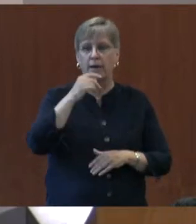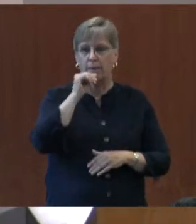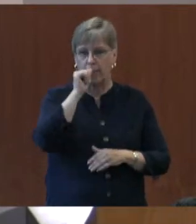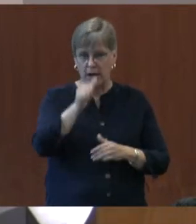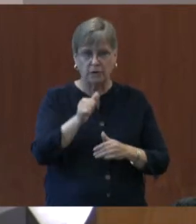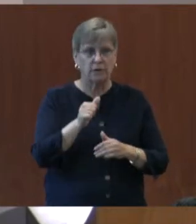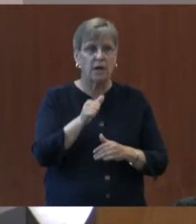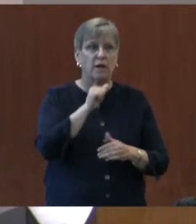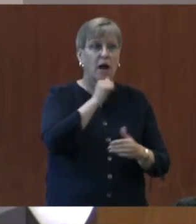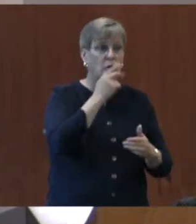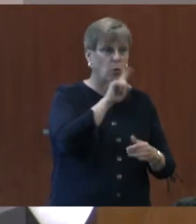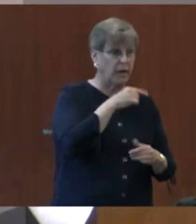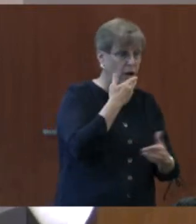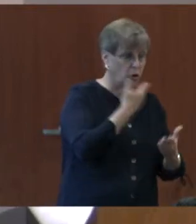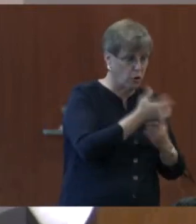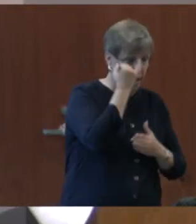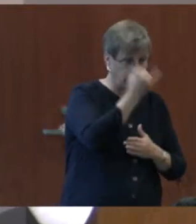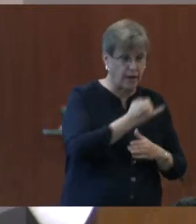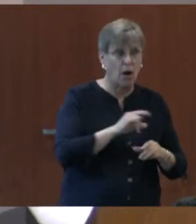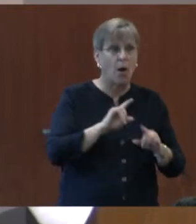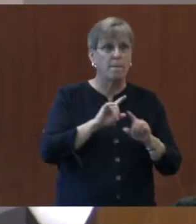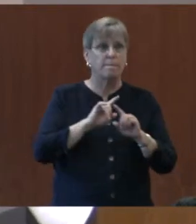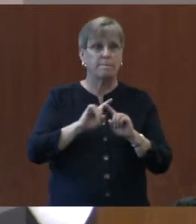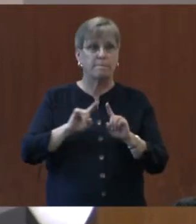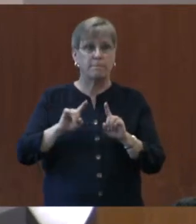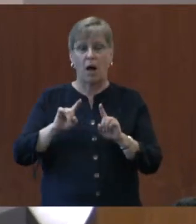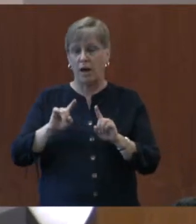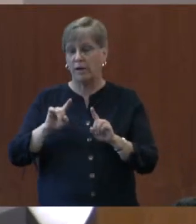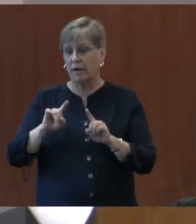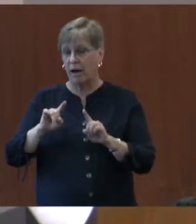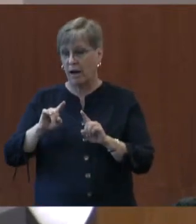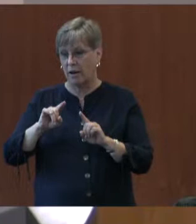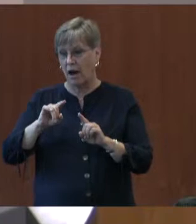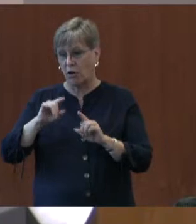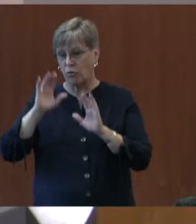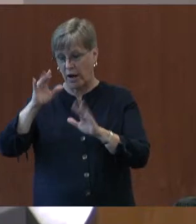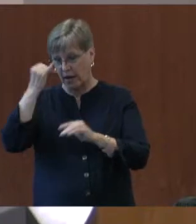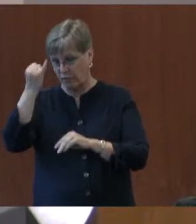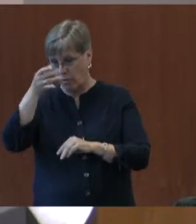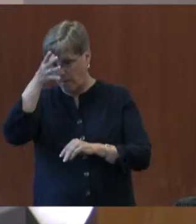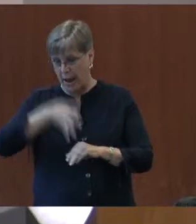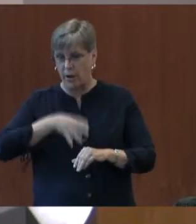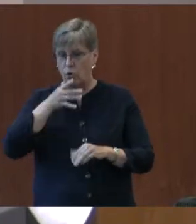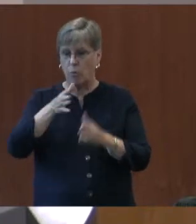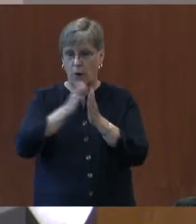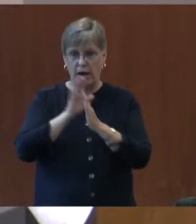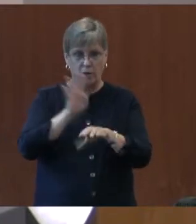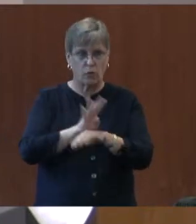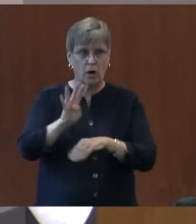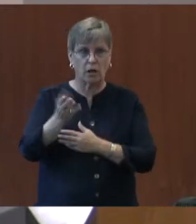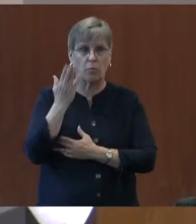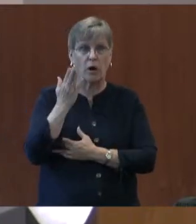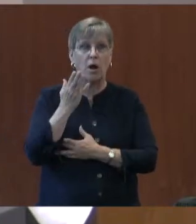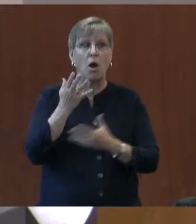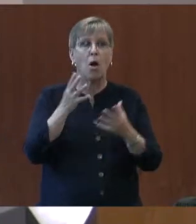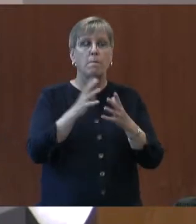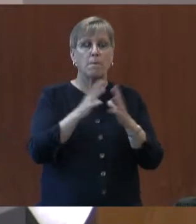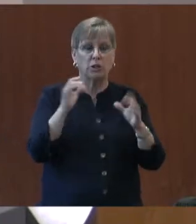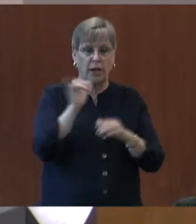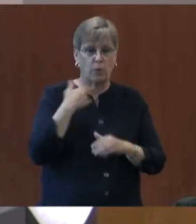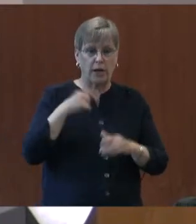God idea from a man who prayed at 4 a.m., much like we can credit our